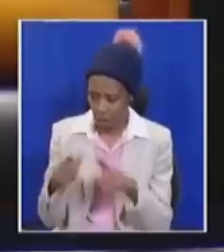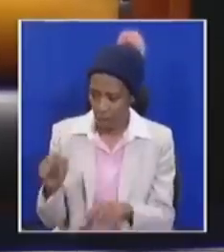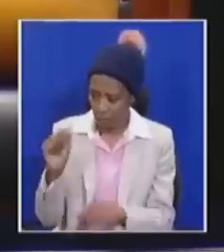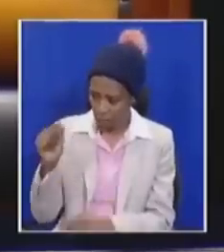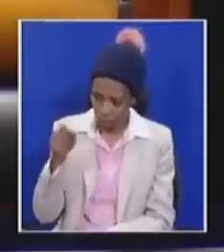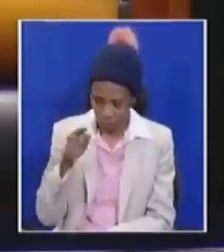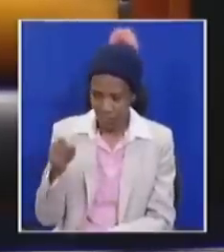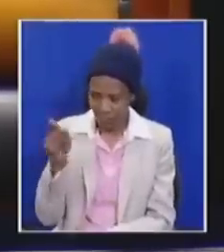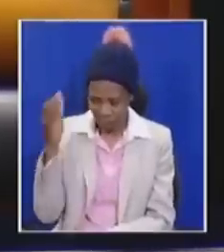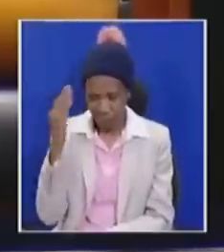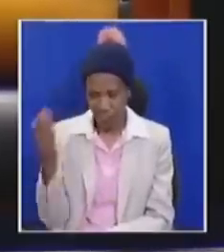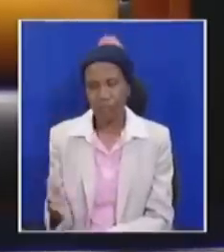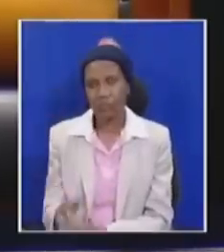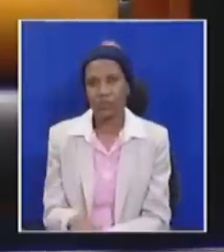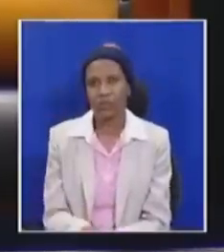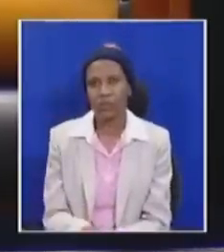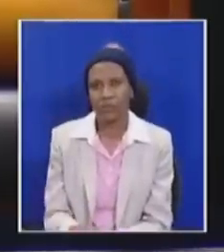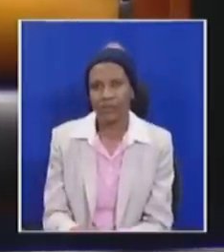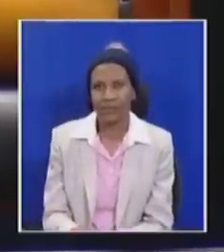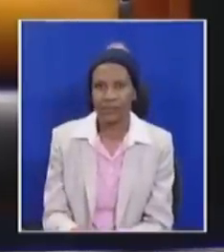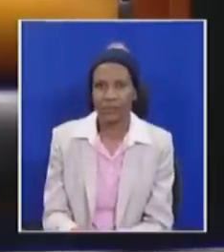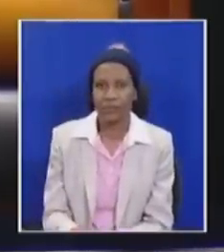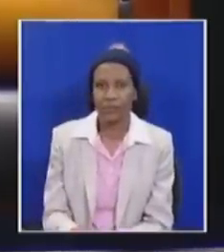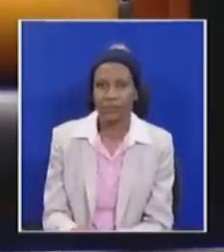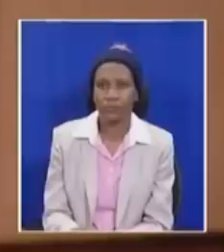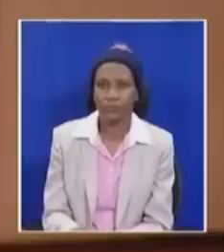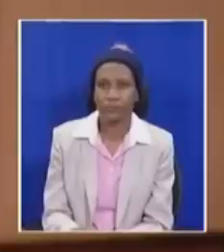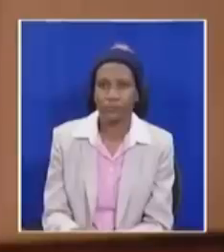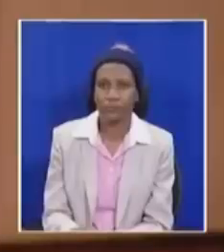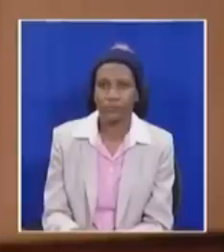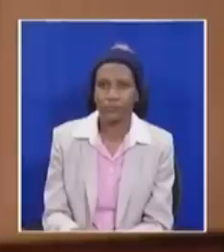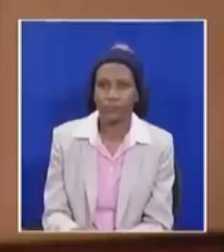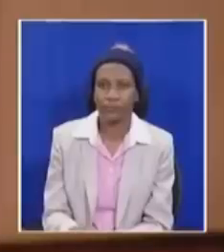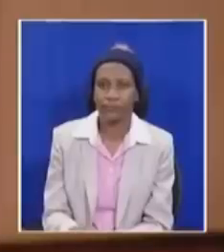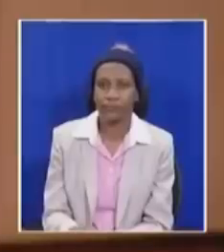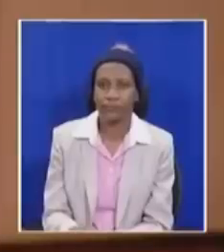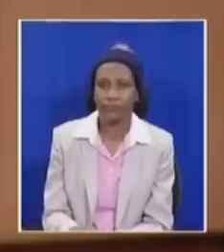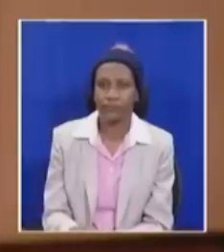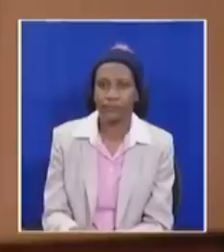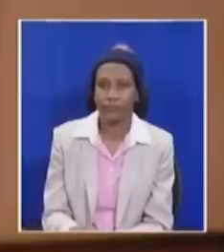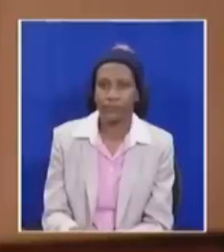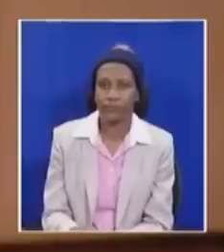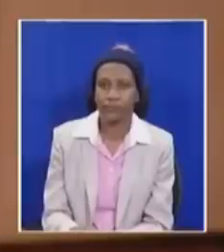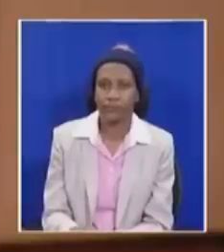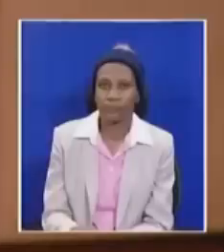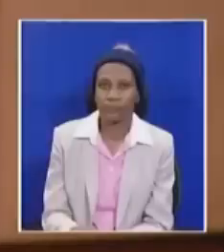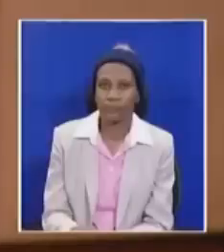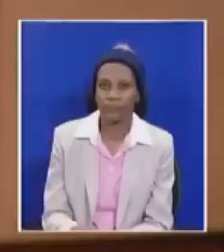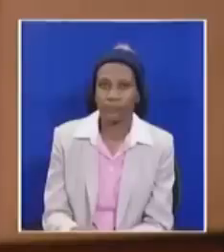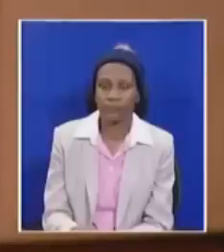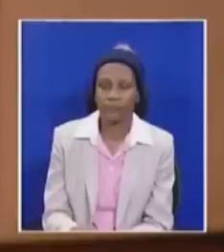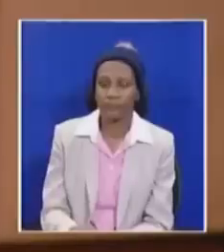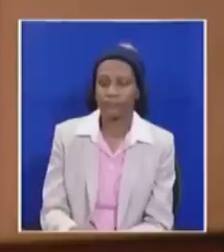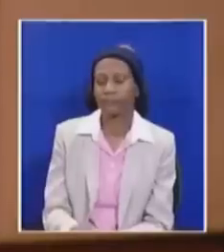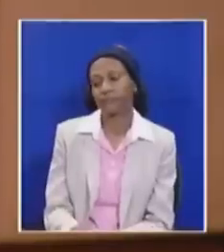is unparliamentary, and I made no regrets about that. Honorable DP, mark my word, I'm not going to withdraw this. Okay.